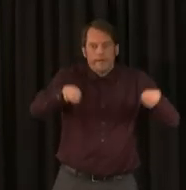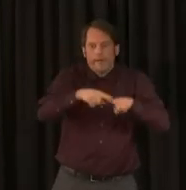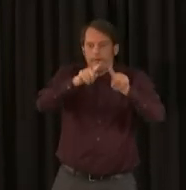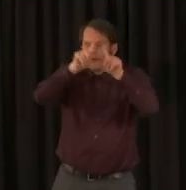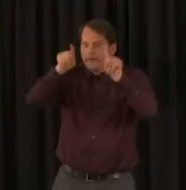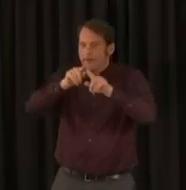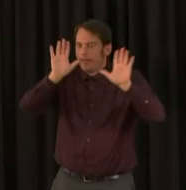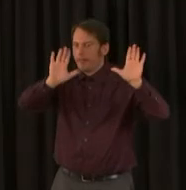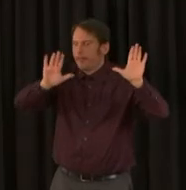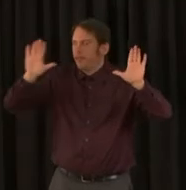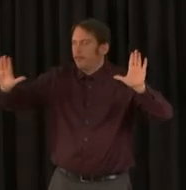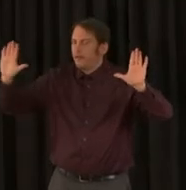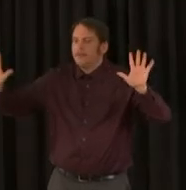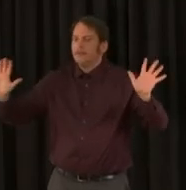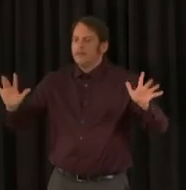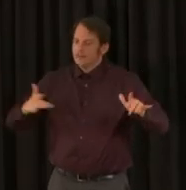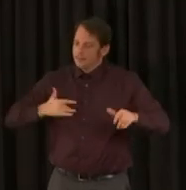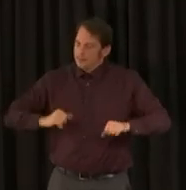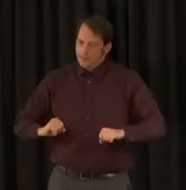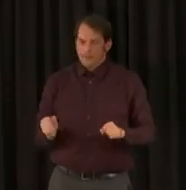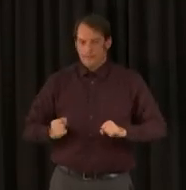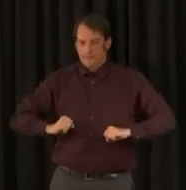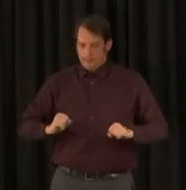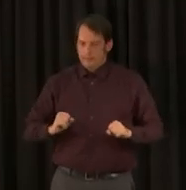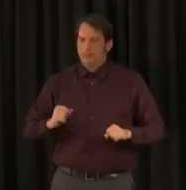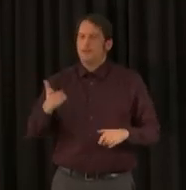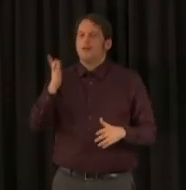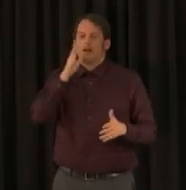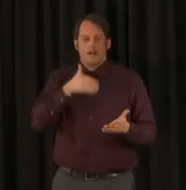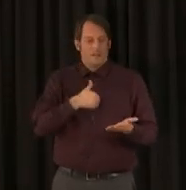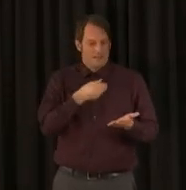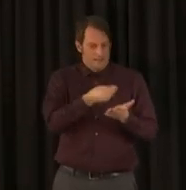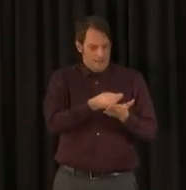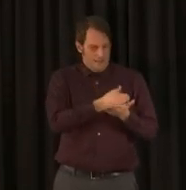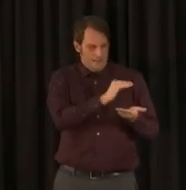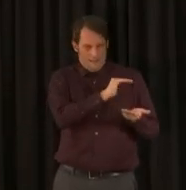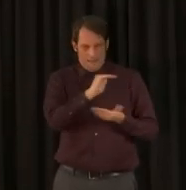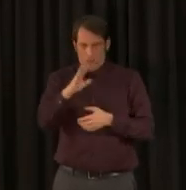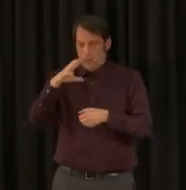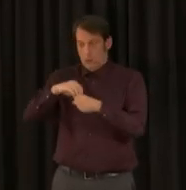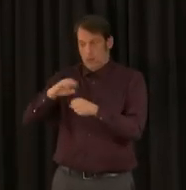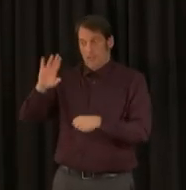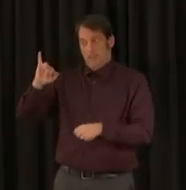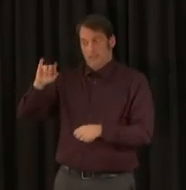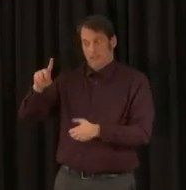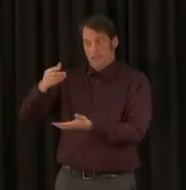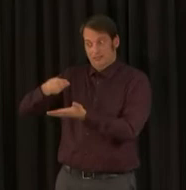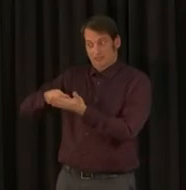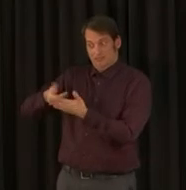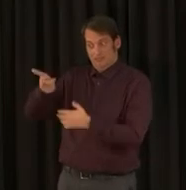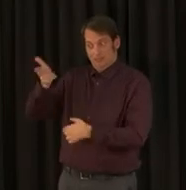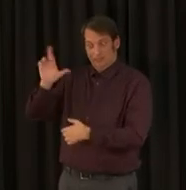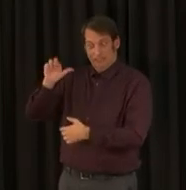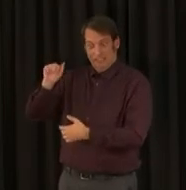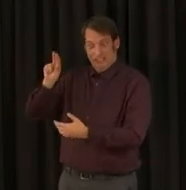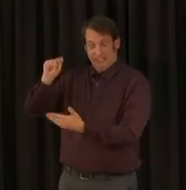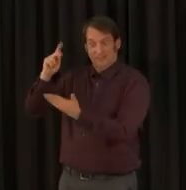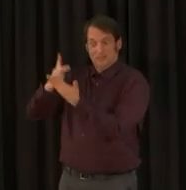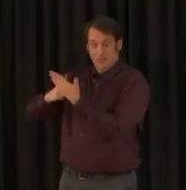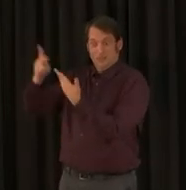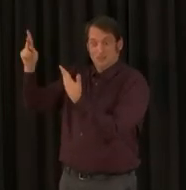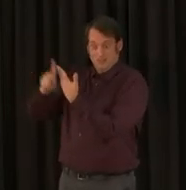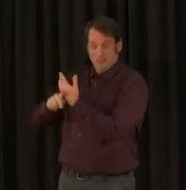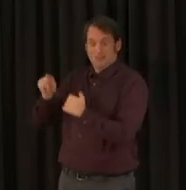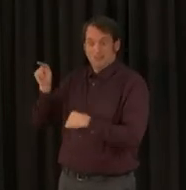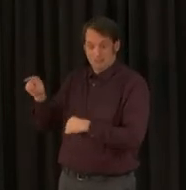every opportunity for funding, including the BIDS grant program, but also the programs that are available